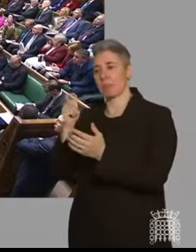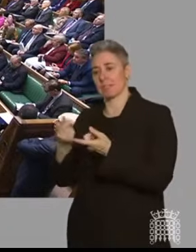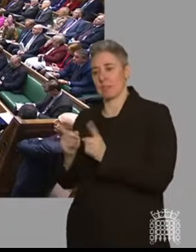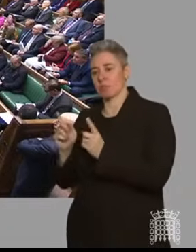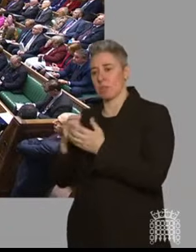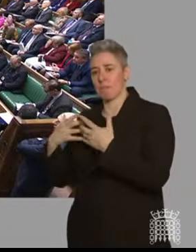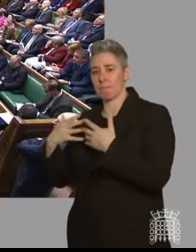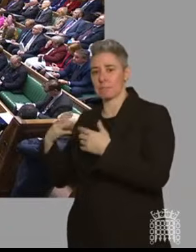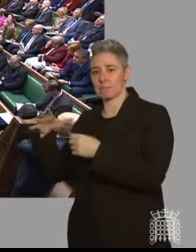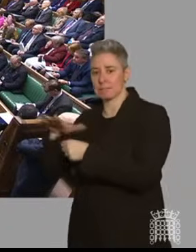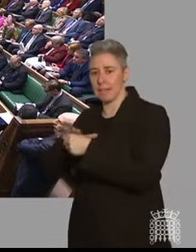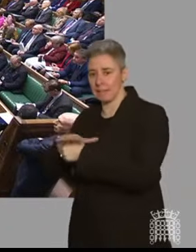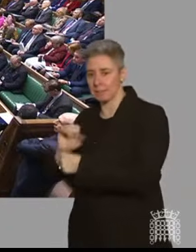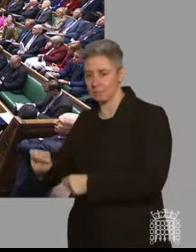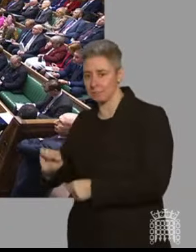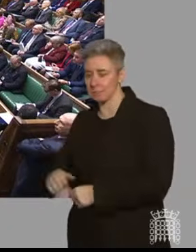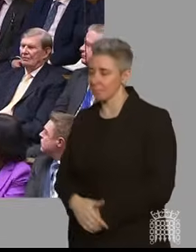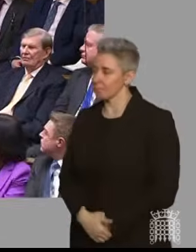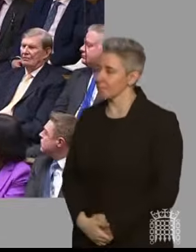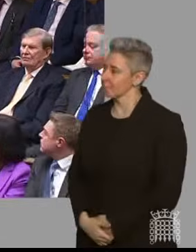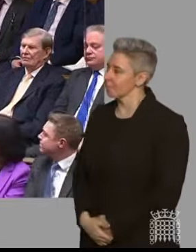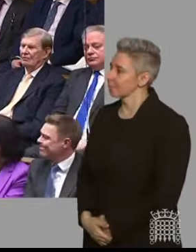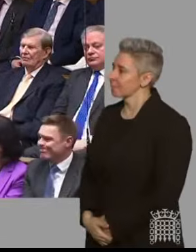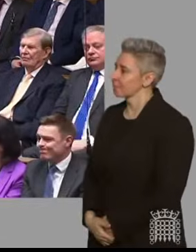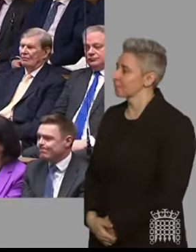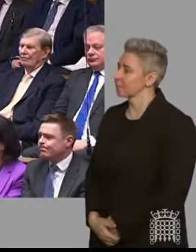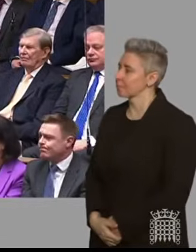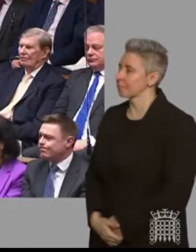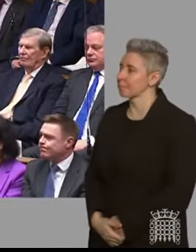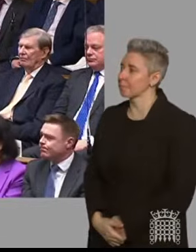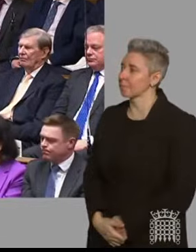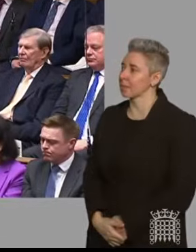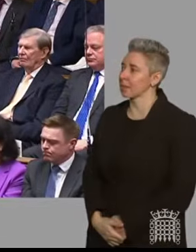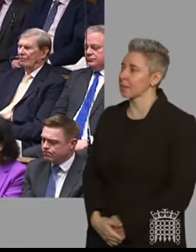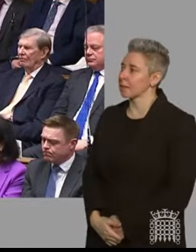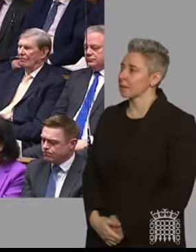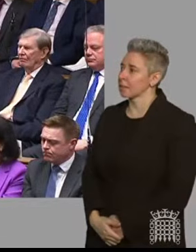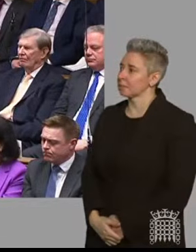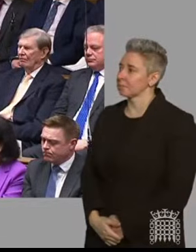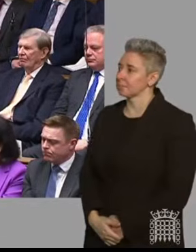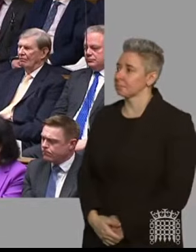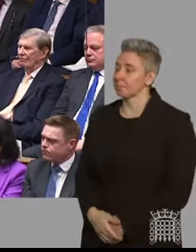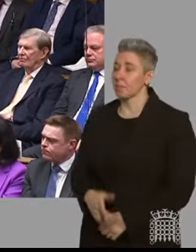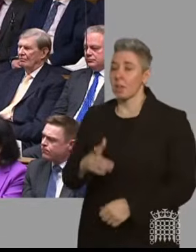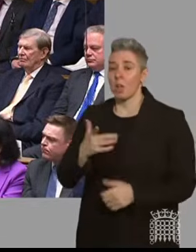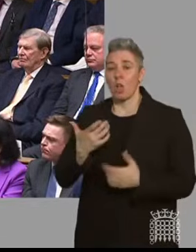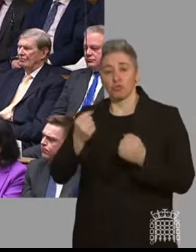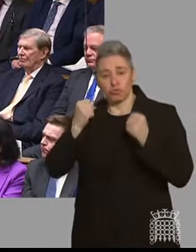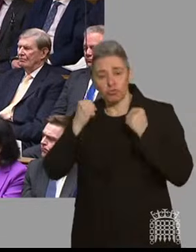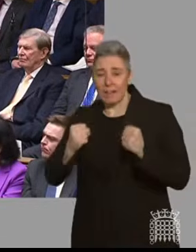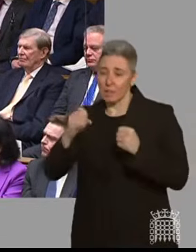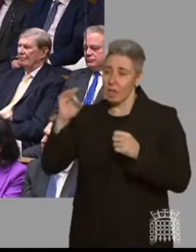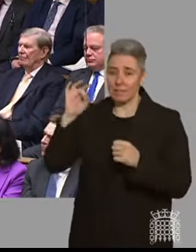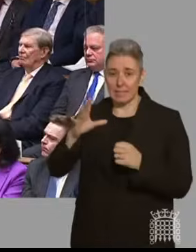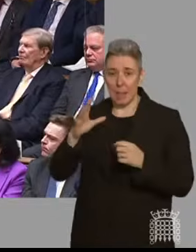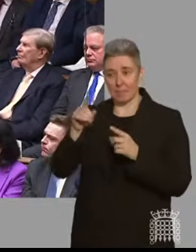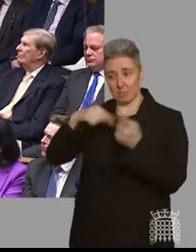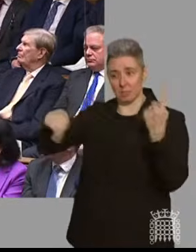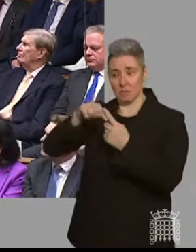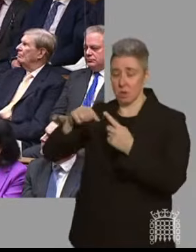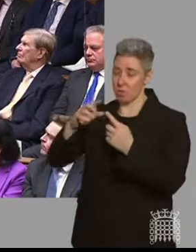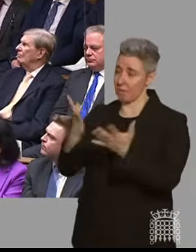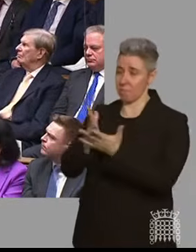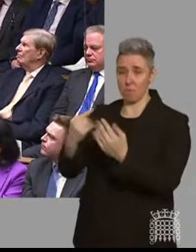Radical Islamists pose a serious threat to our nation's security. And I agree with my right honourable friend that we must urgently address this.